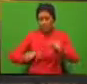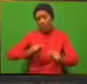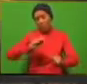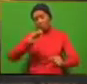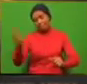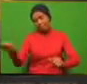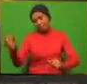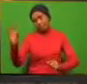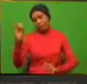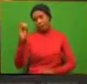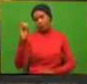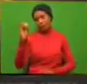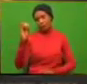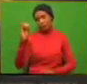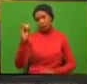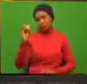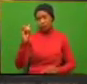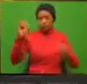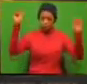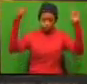without compensation.